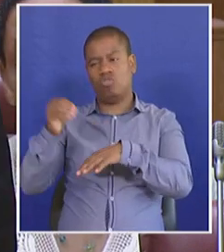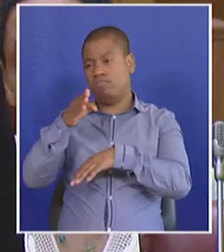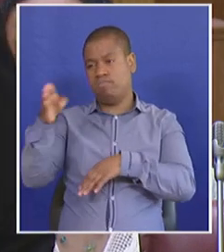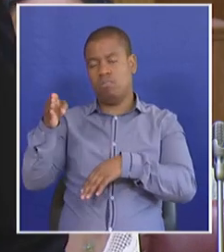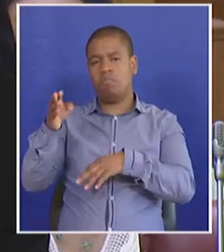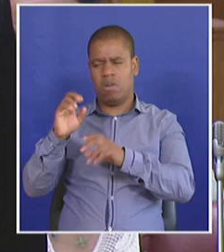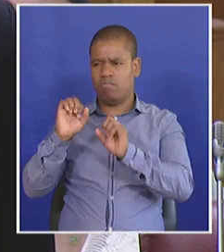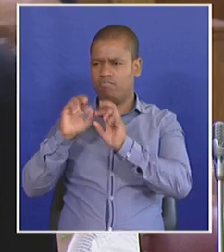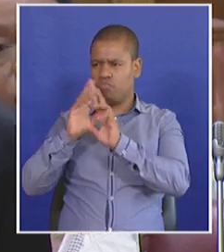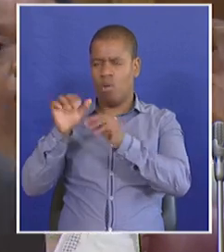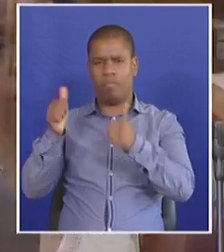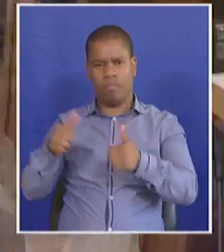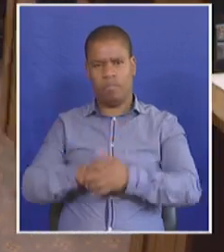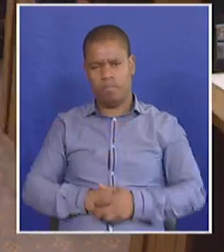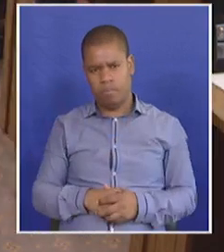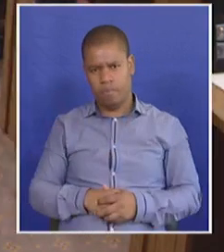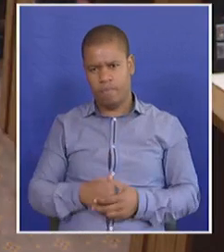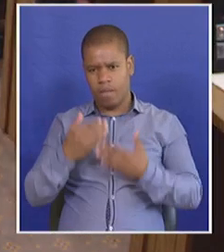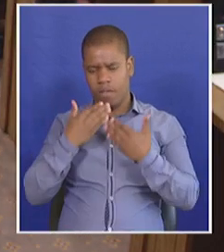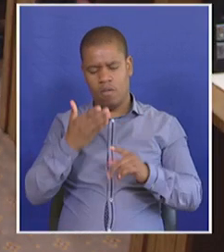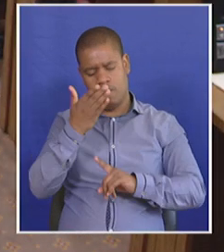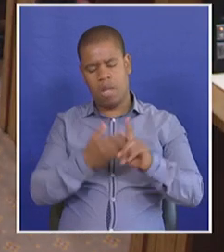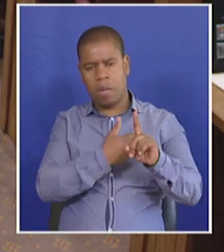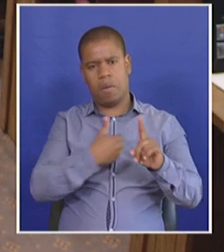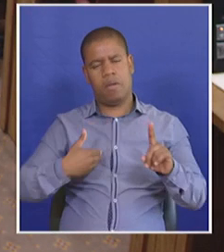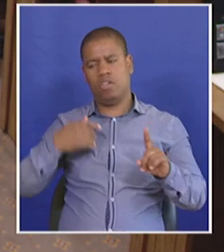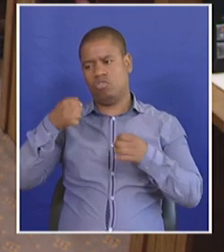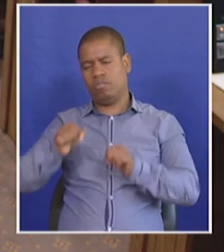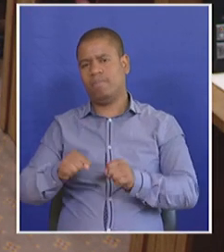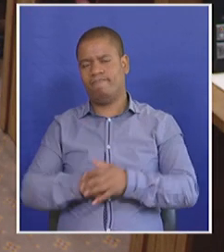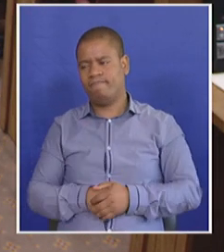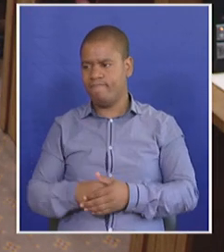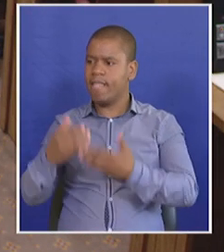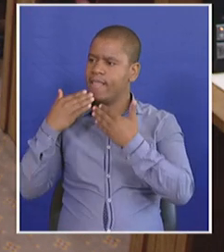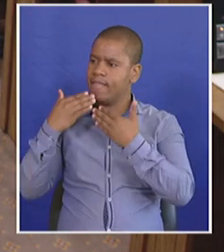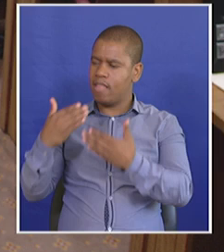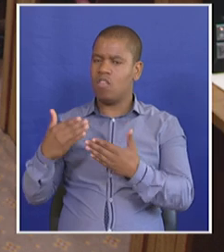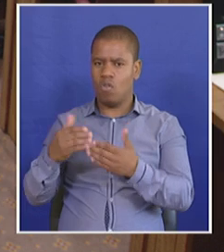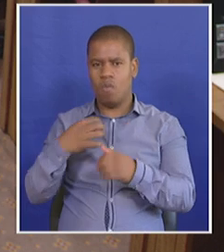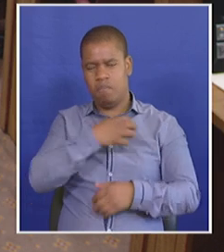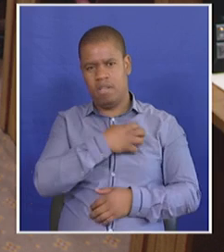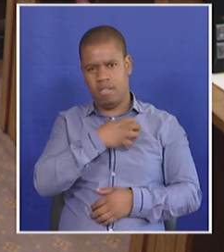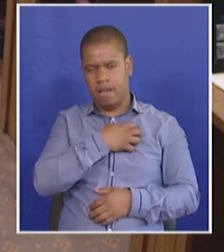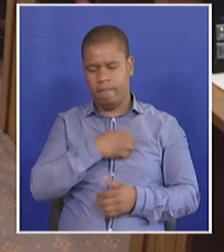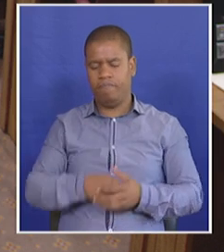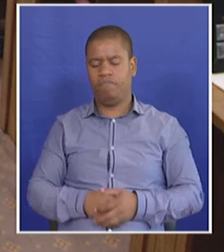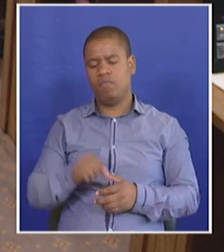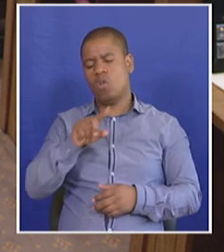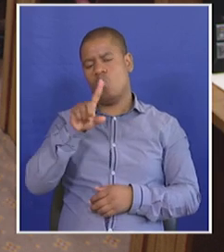Thank you very much, Madam Chair. Thank you, Minister. That was our last supplementary on question